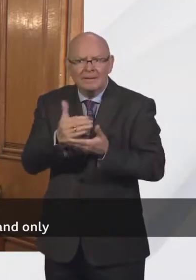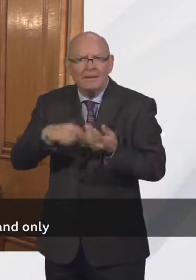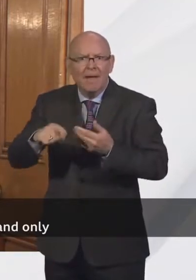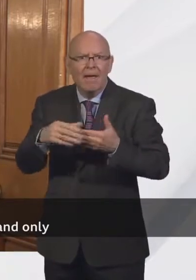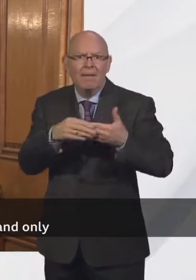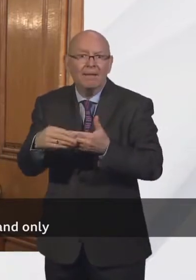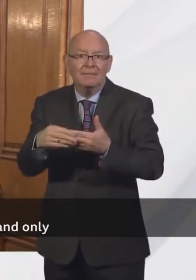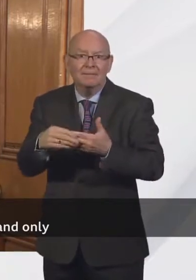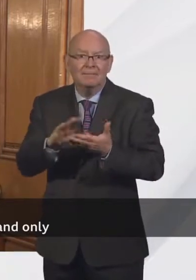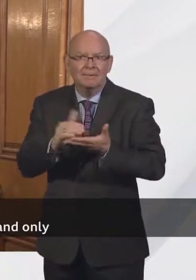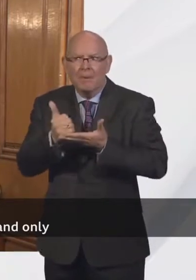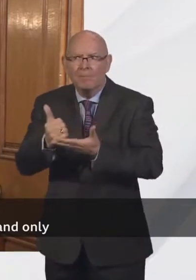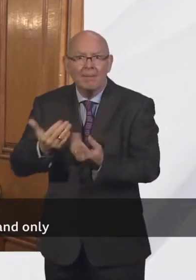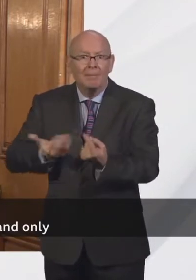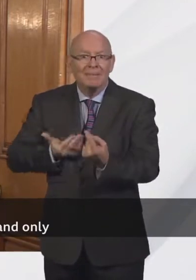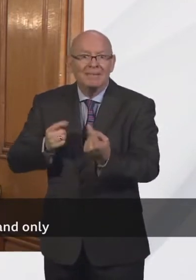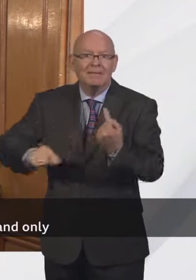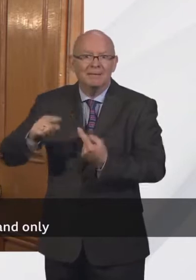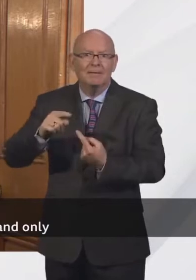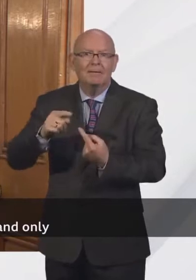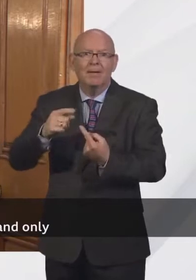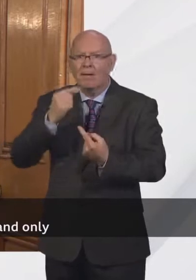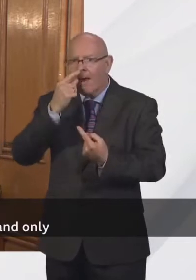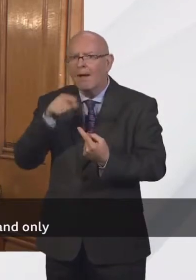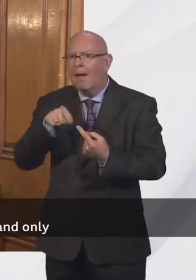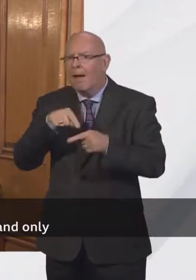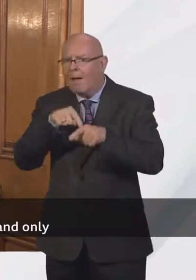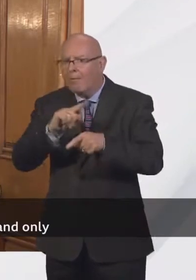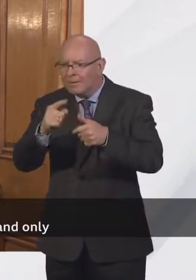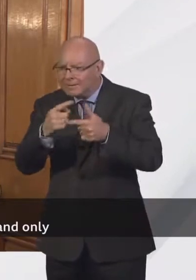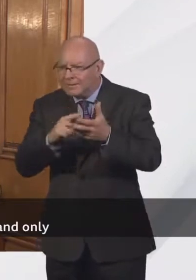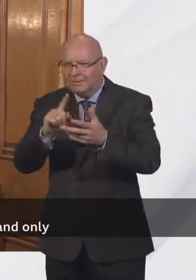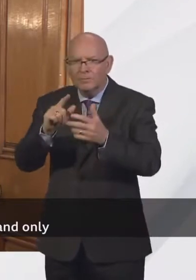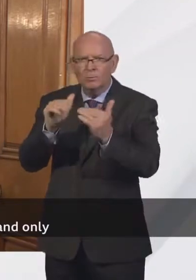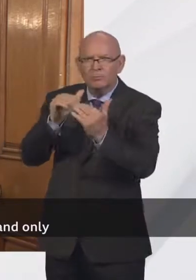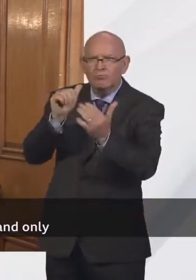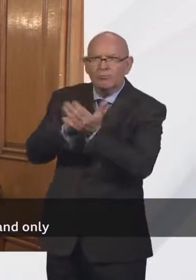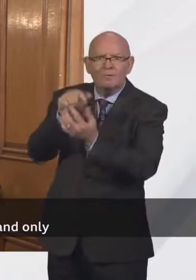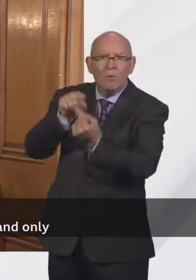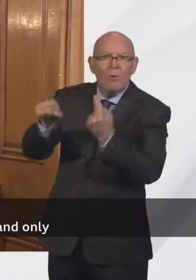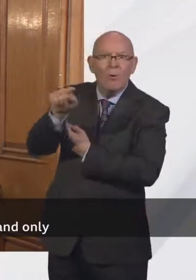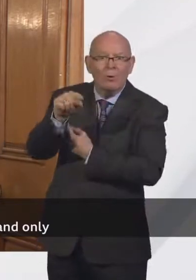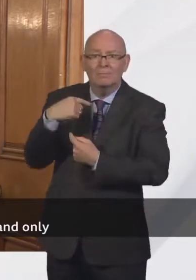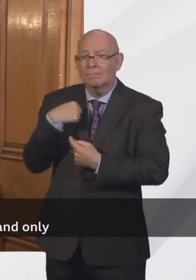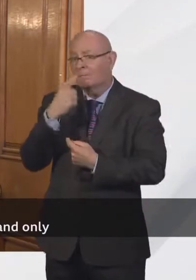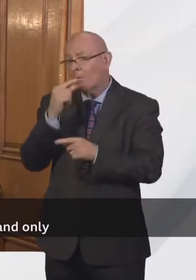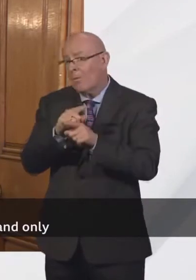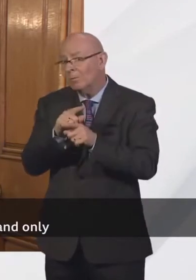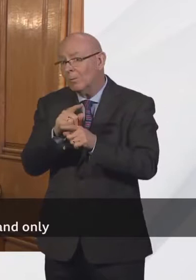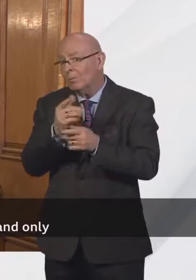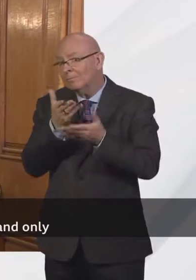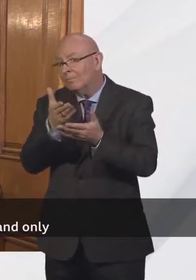are COVID secure: hotels, bed and breakfast and self-contained holiday accommodation,